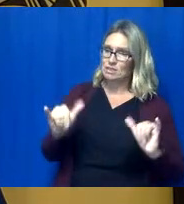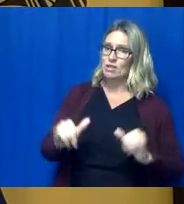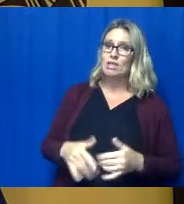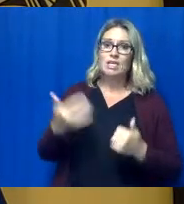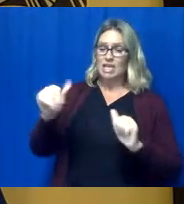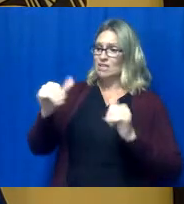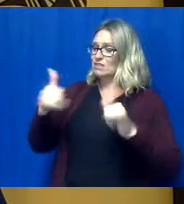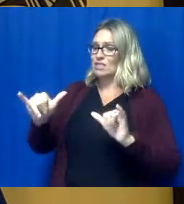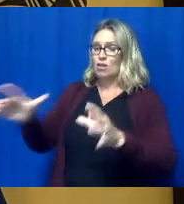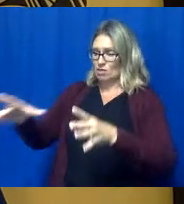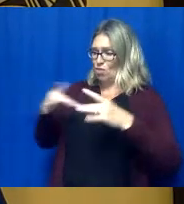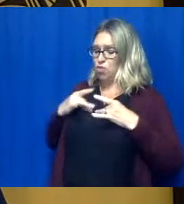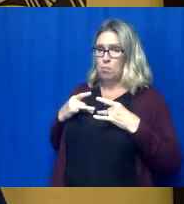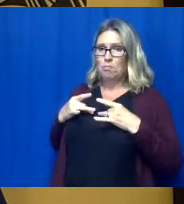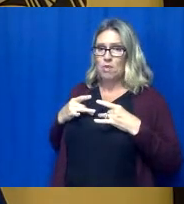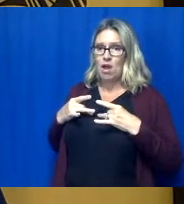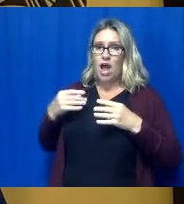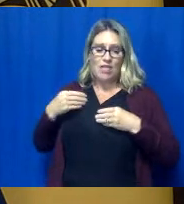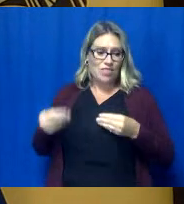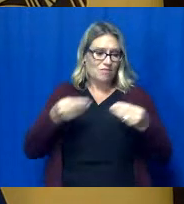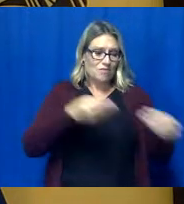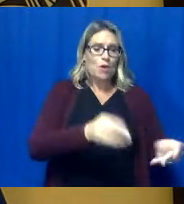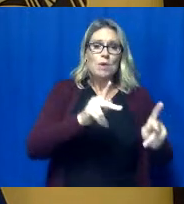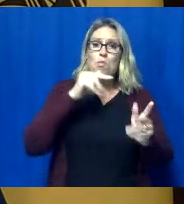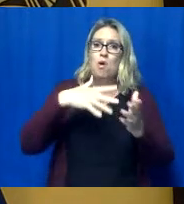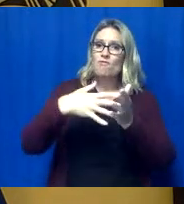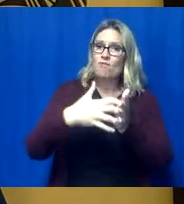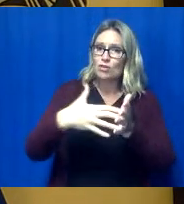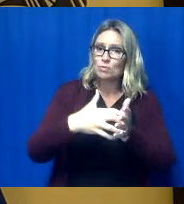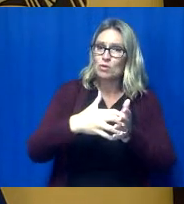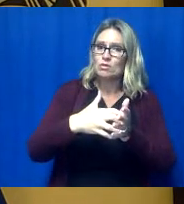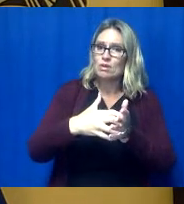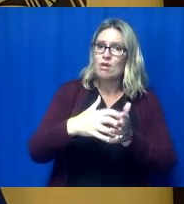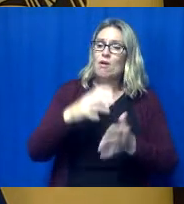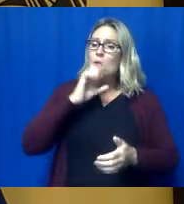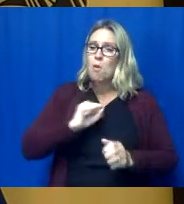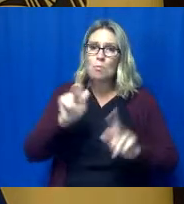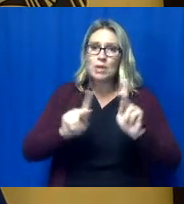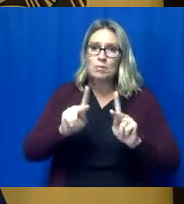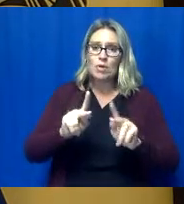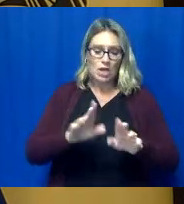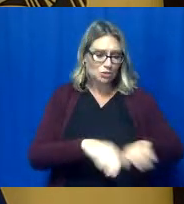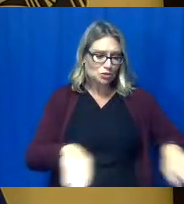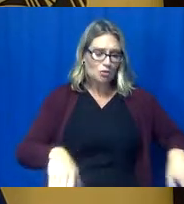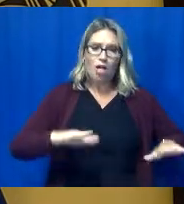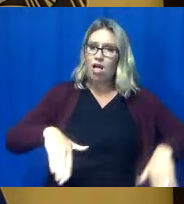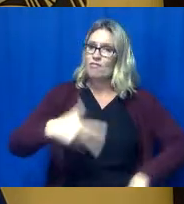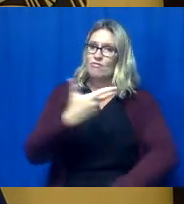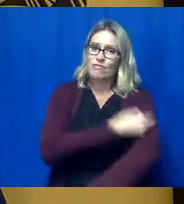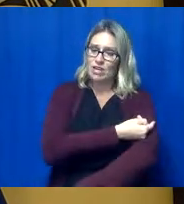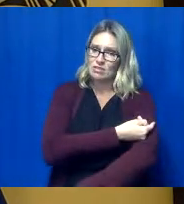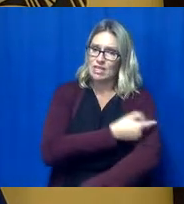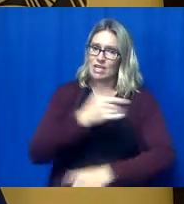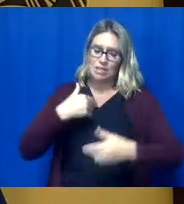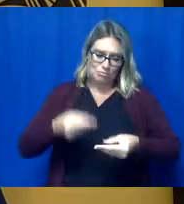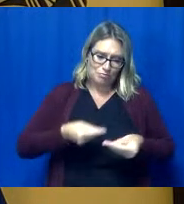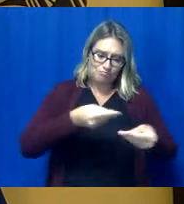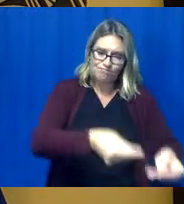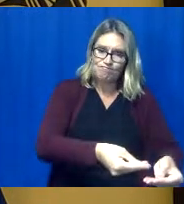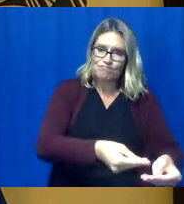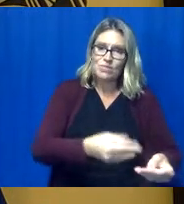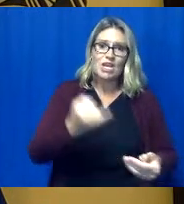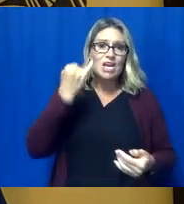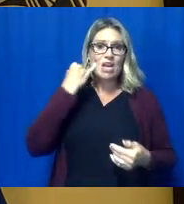COVID-19 and pass on the virus to the vulnerable, the elderly, and unvaccinated children. If you remain